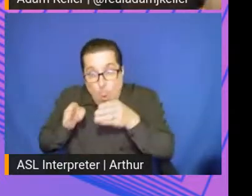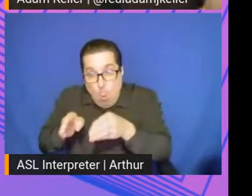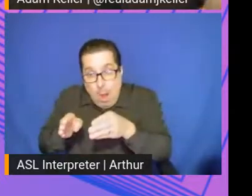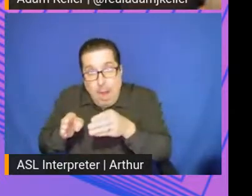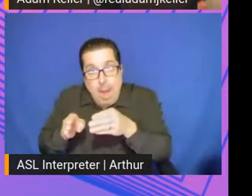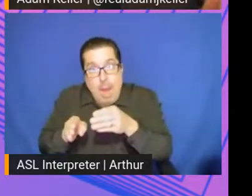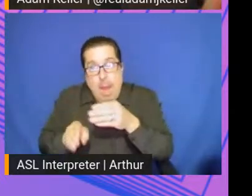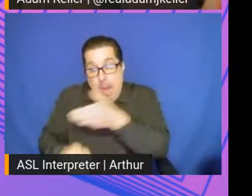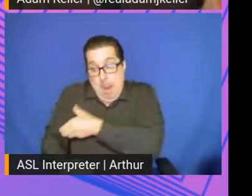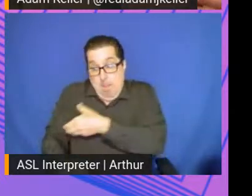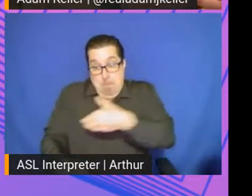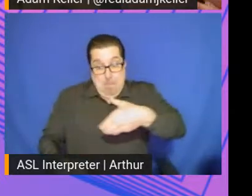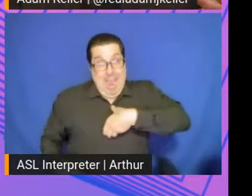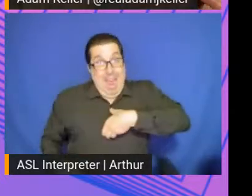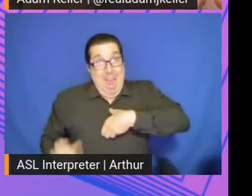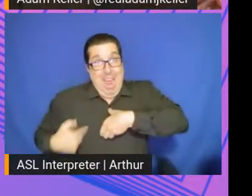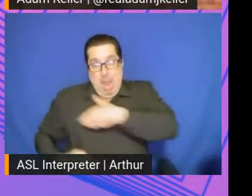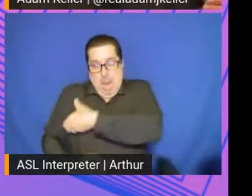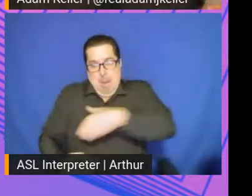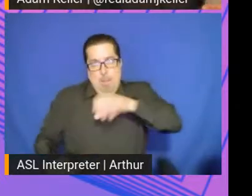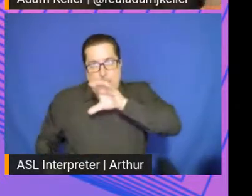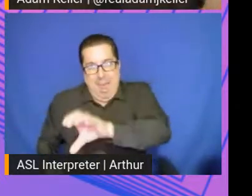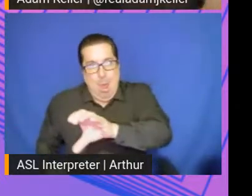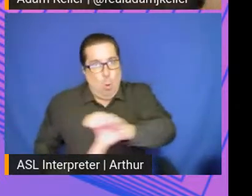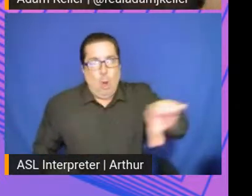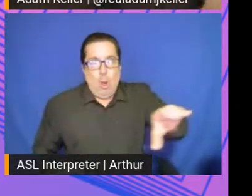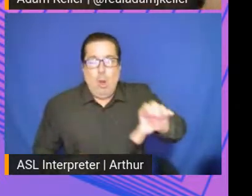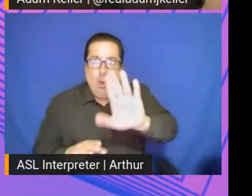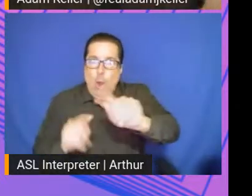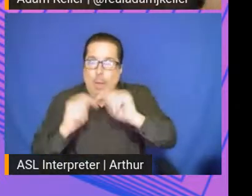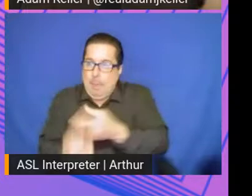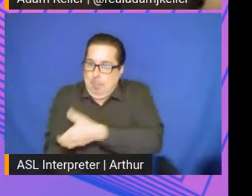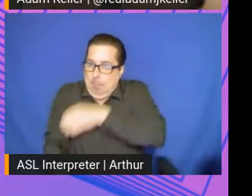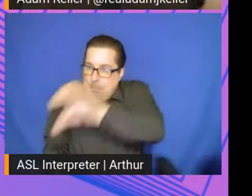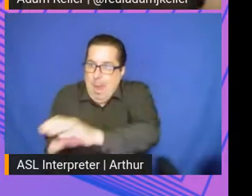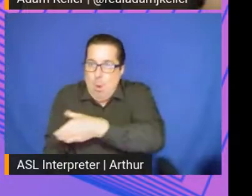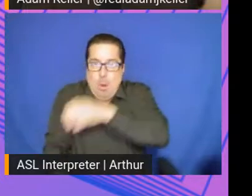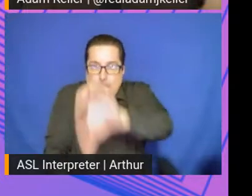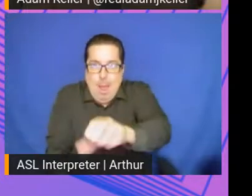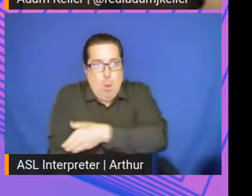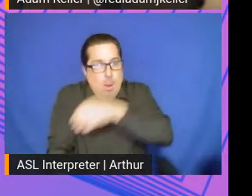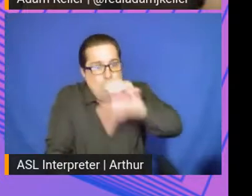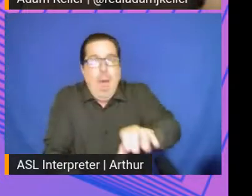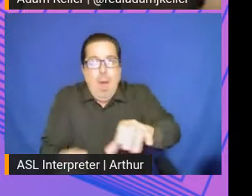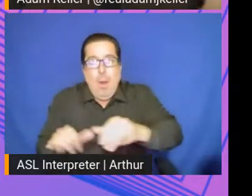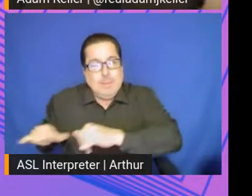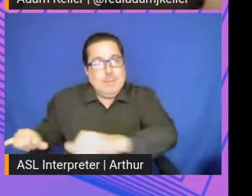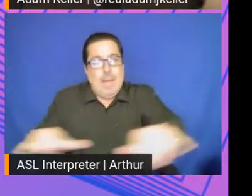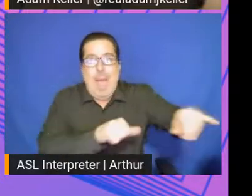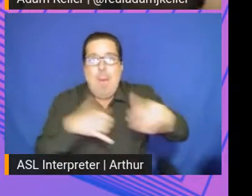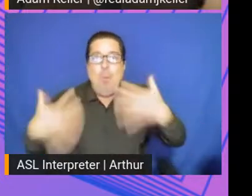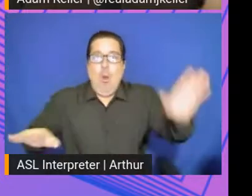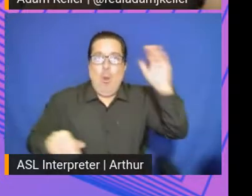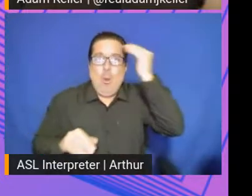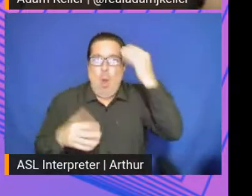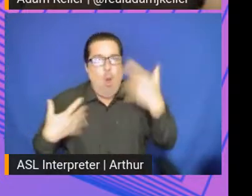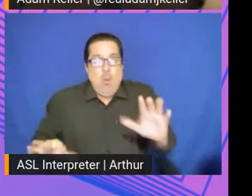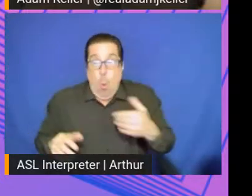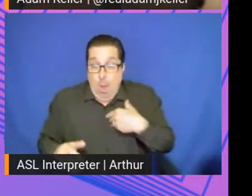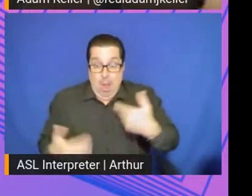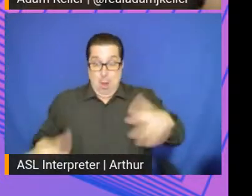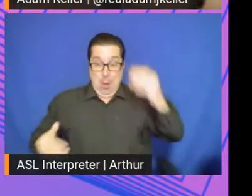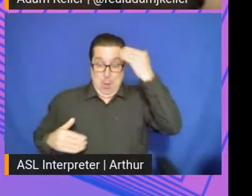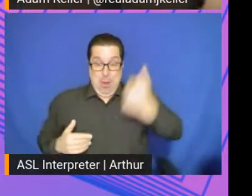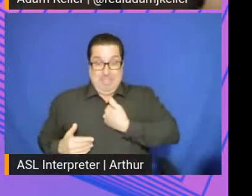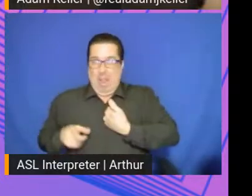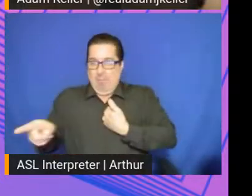your team, and that's not going to provide this huge learning curve to your team that's going to take them months to figure out, and